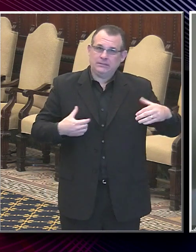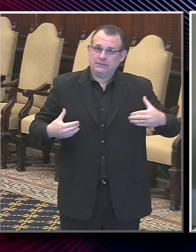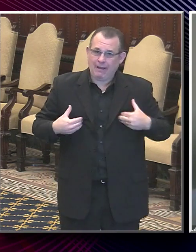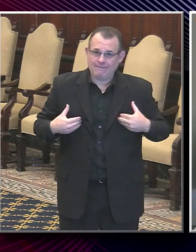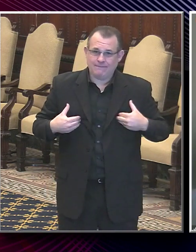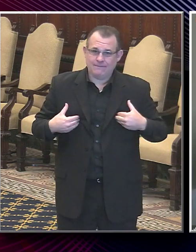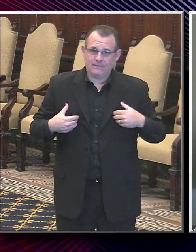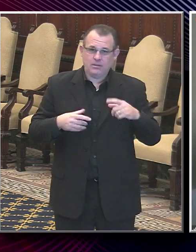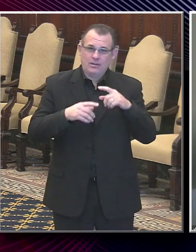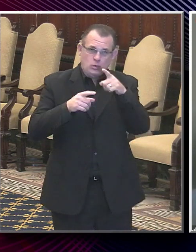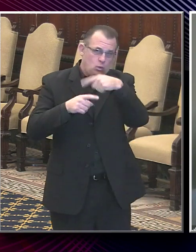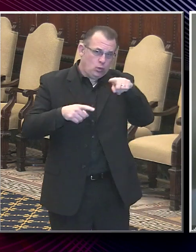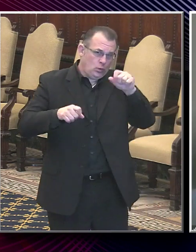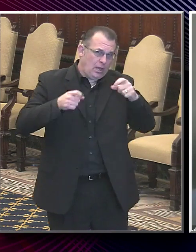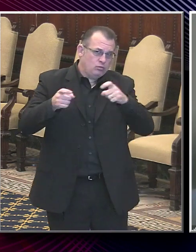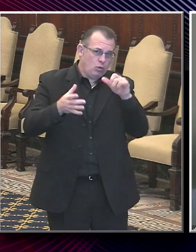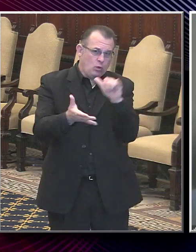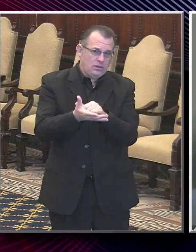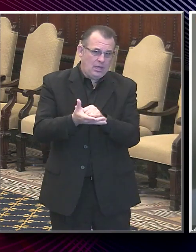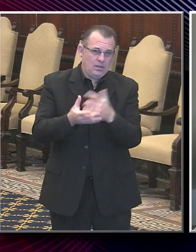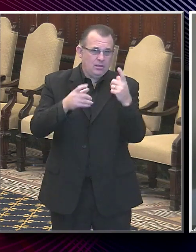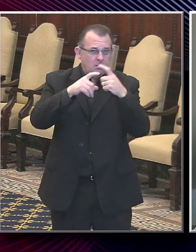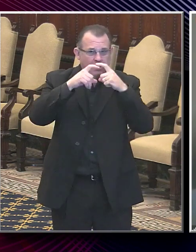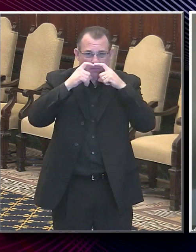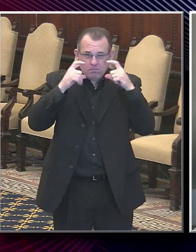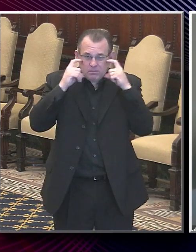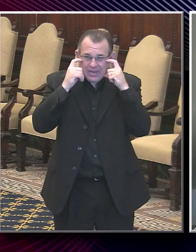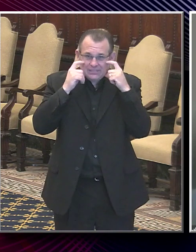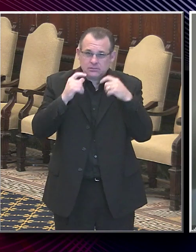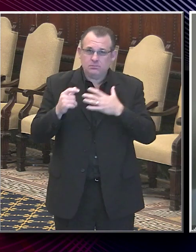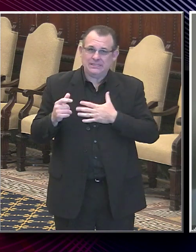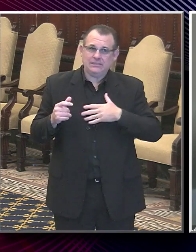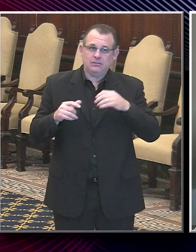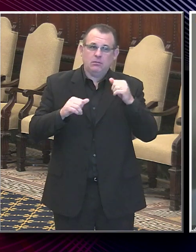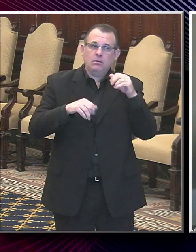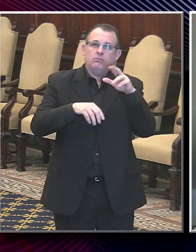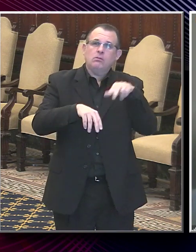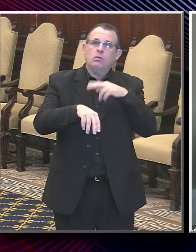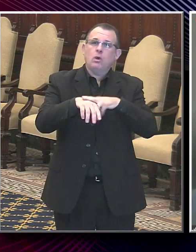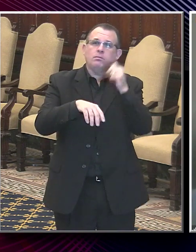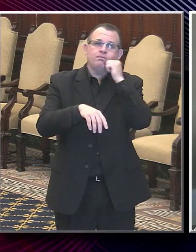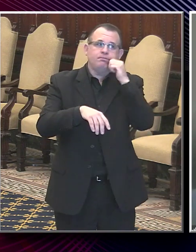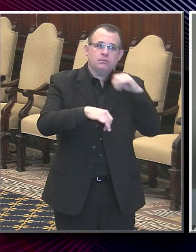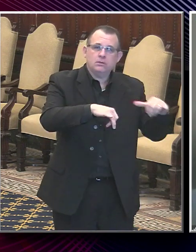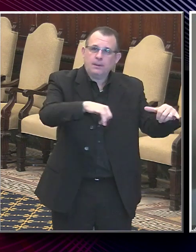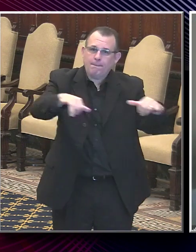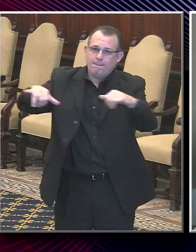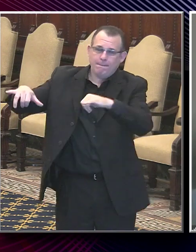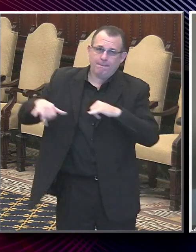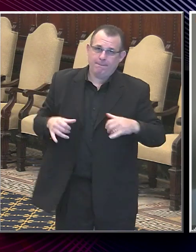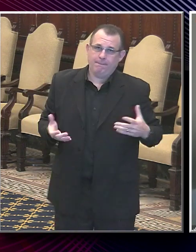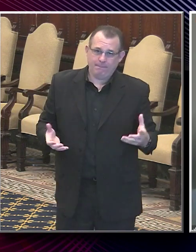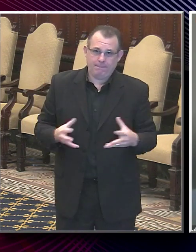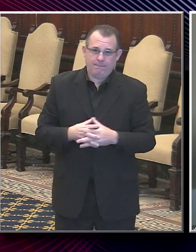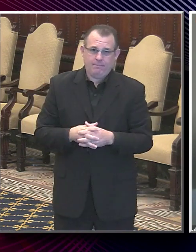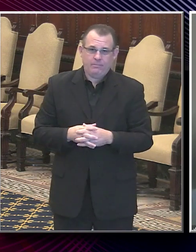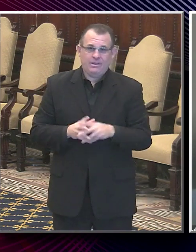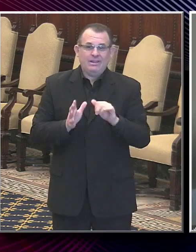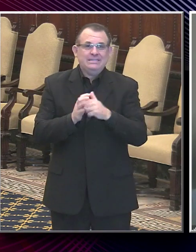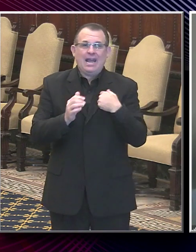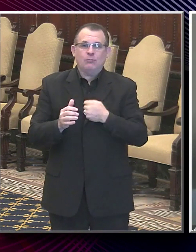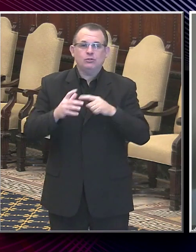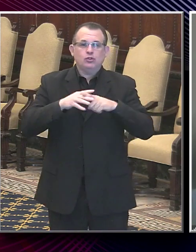Philadelphia. Wearing a mask has to become the normal, expected behavior of what we do when we're around other people. That's the way we can restart our